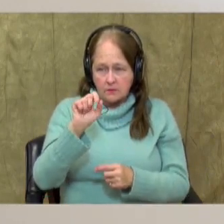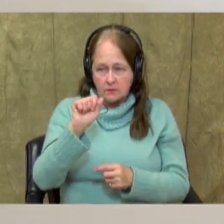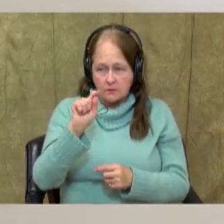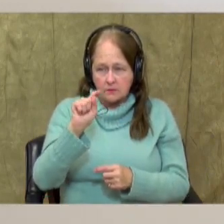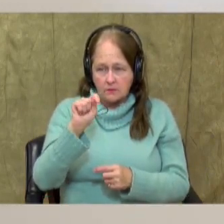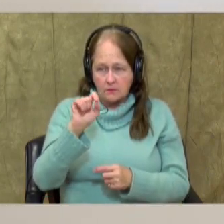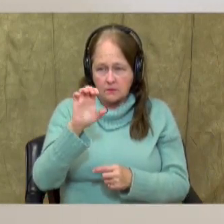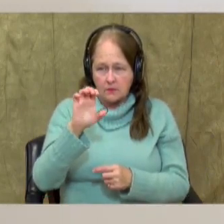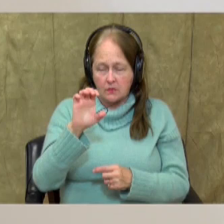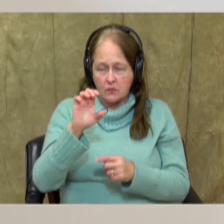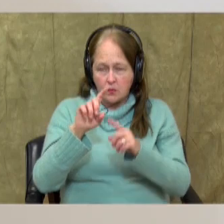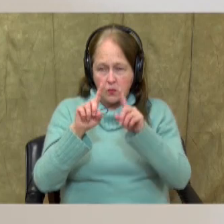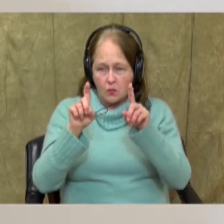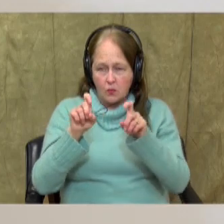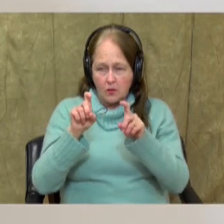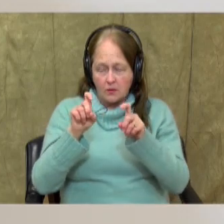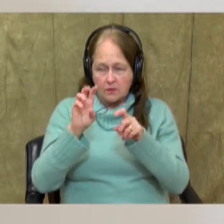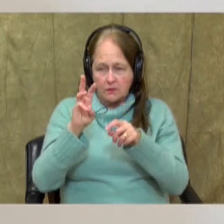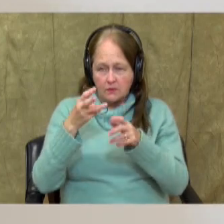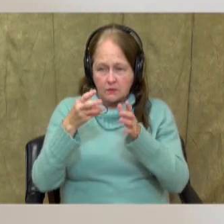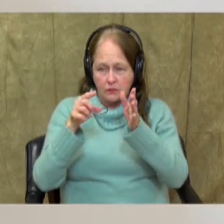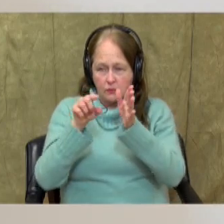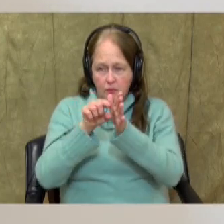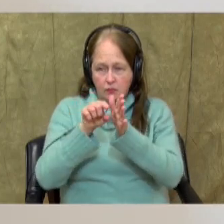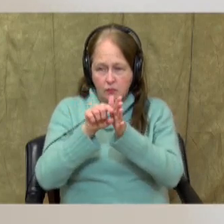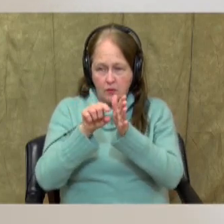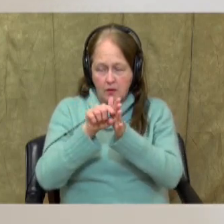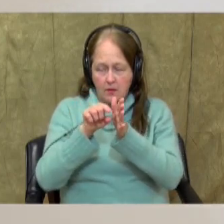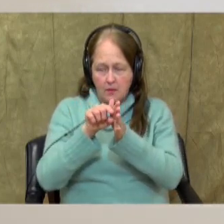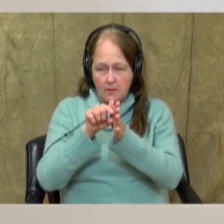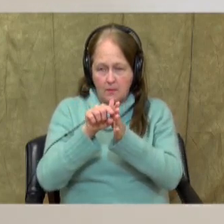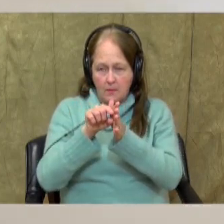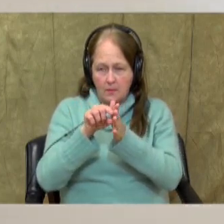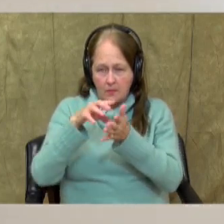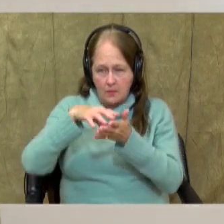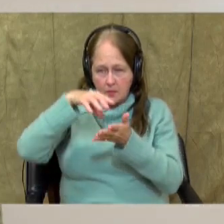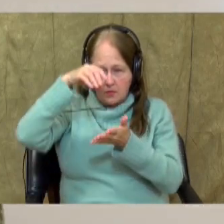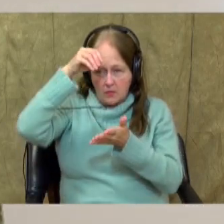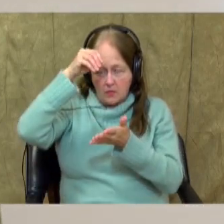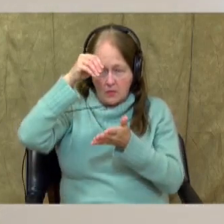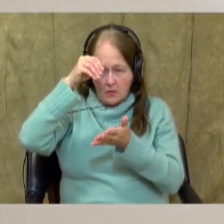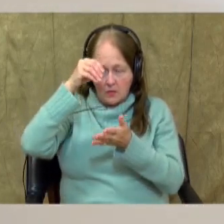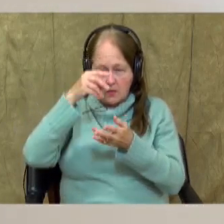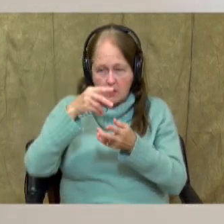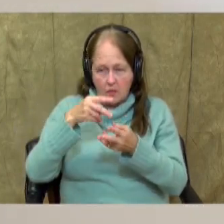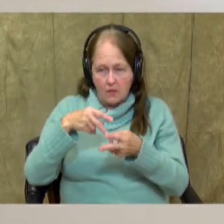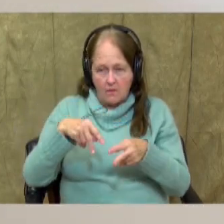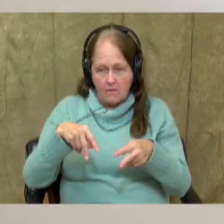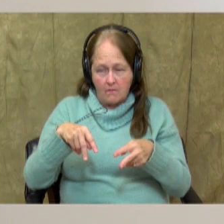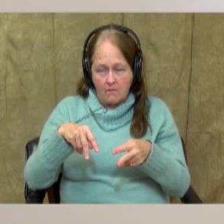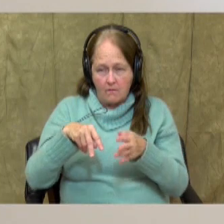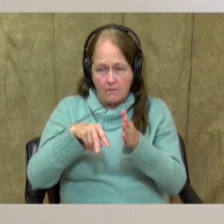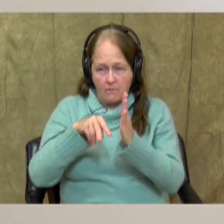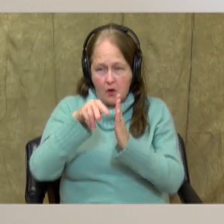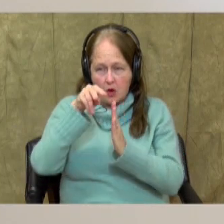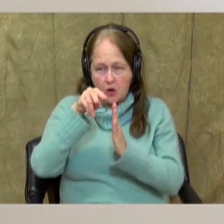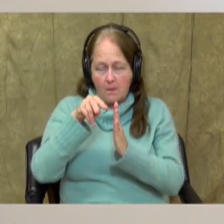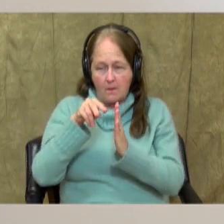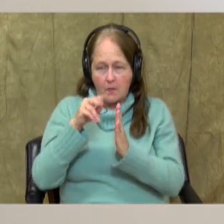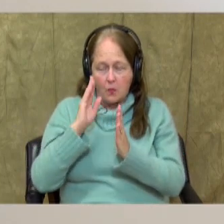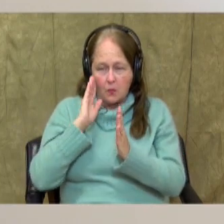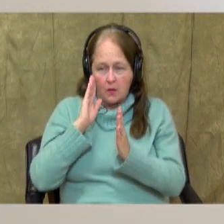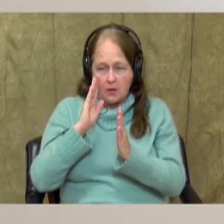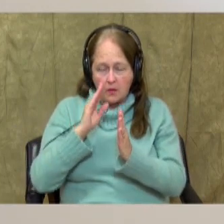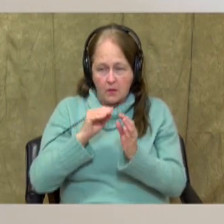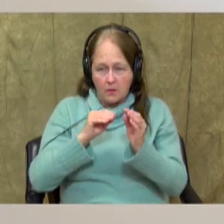statistical questioning today in 6th grade mathematics. Last week we learned about volume of a rectangular prism, so we're going to